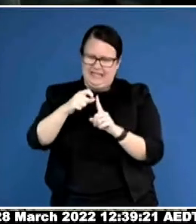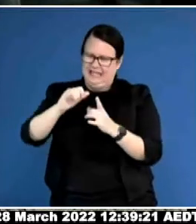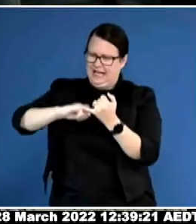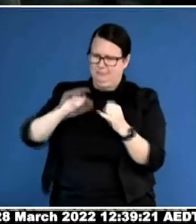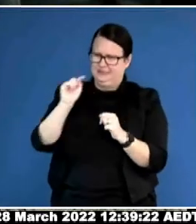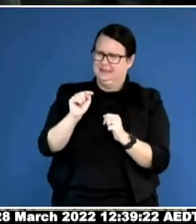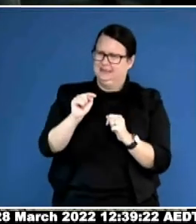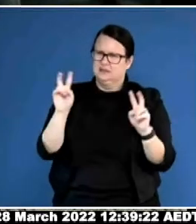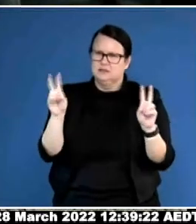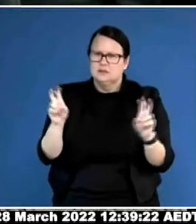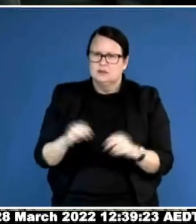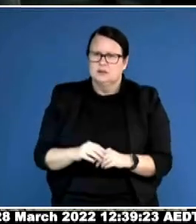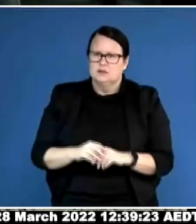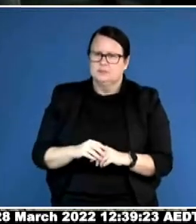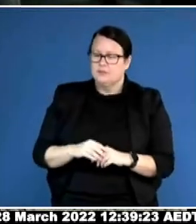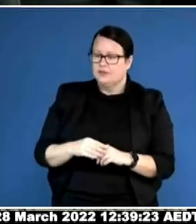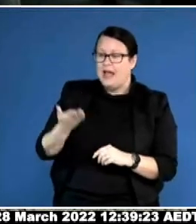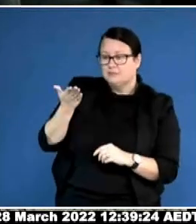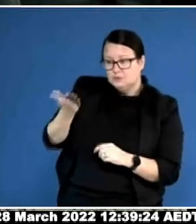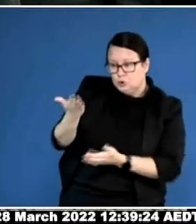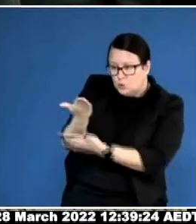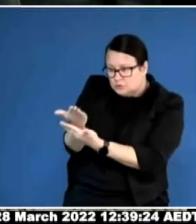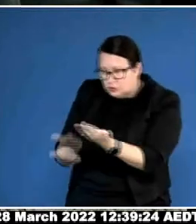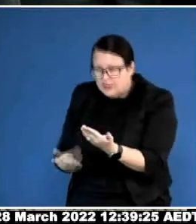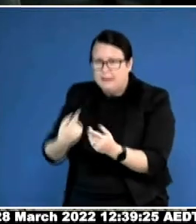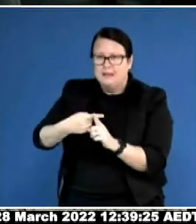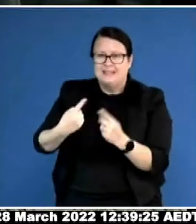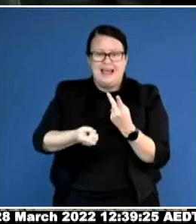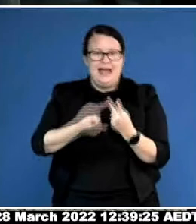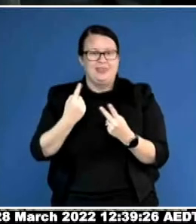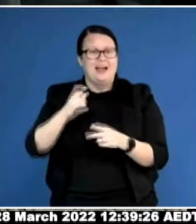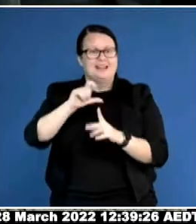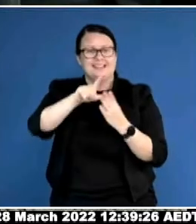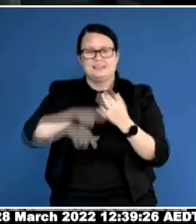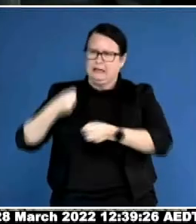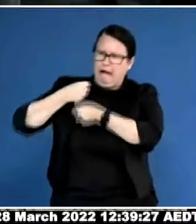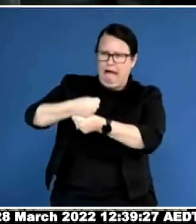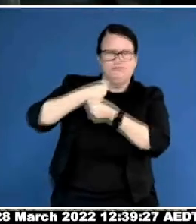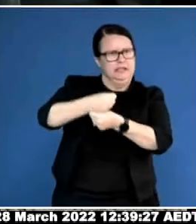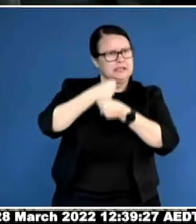people like you and the disability advocates who step in.